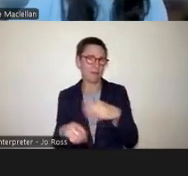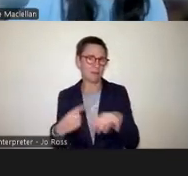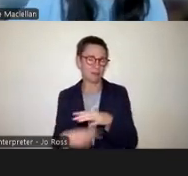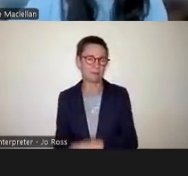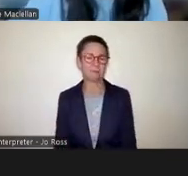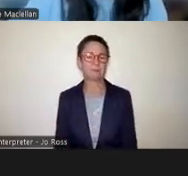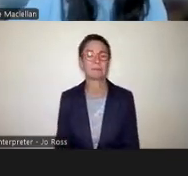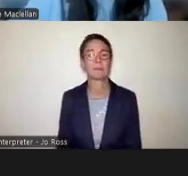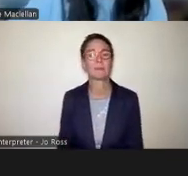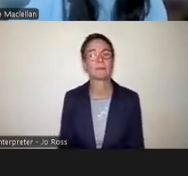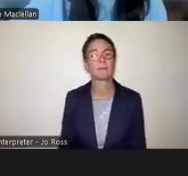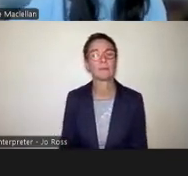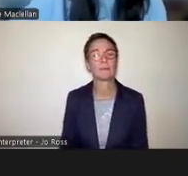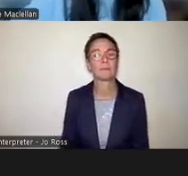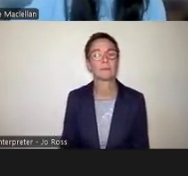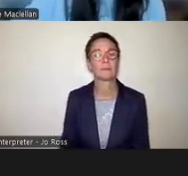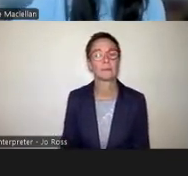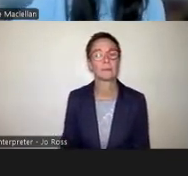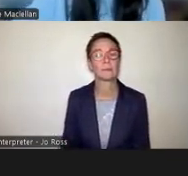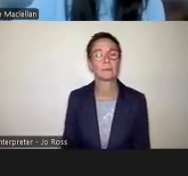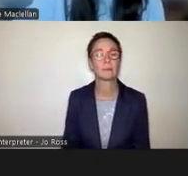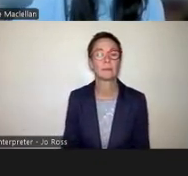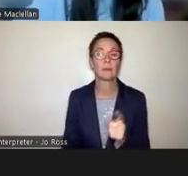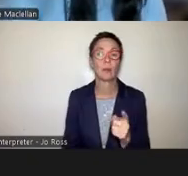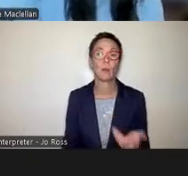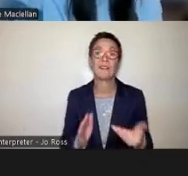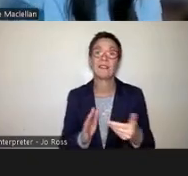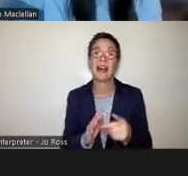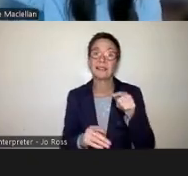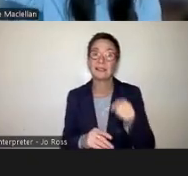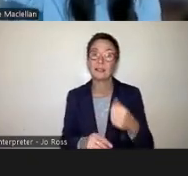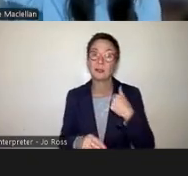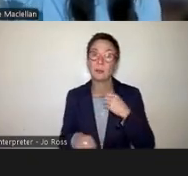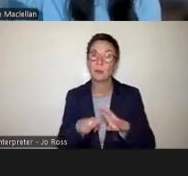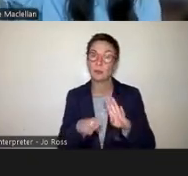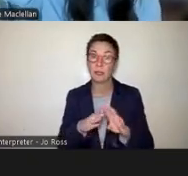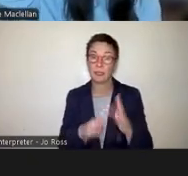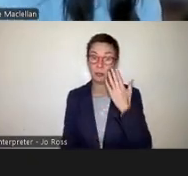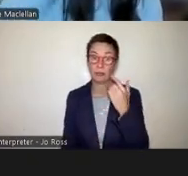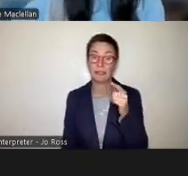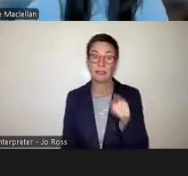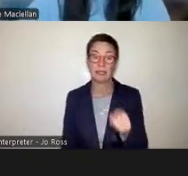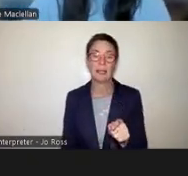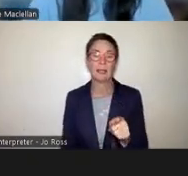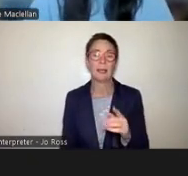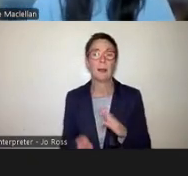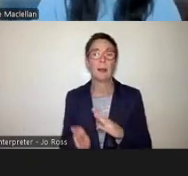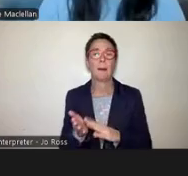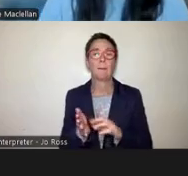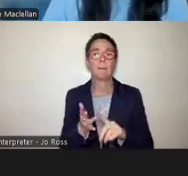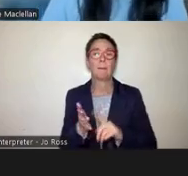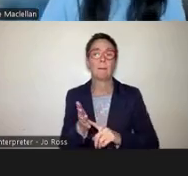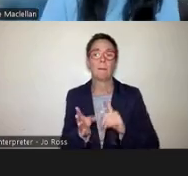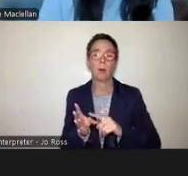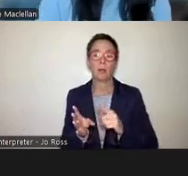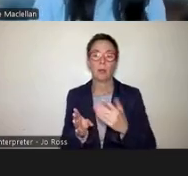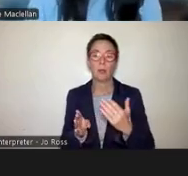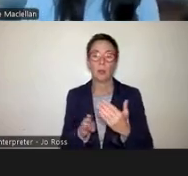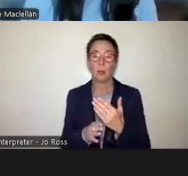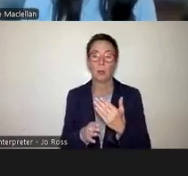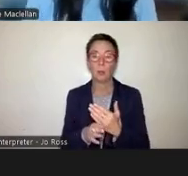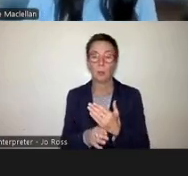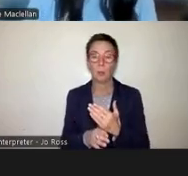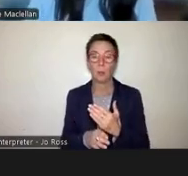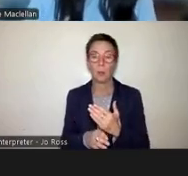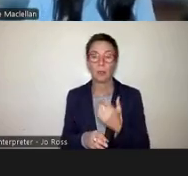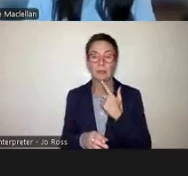Quickly going to take you through this. This is something that we've added to our training fairly recently. Molly, who works in the arts, the